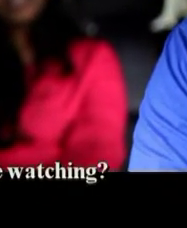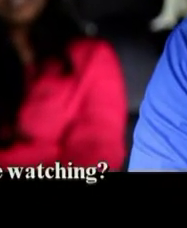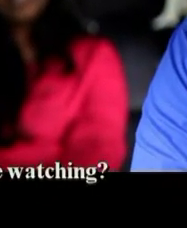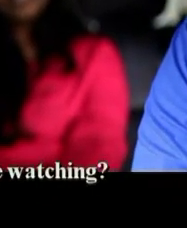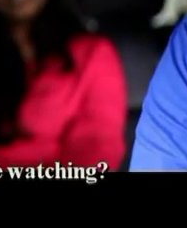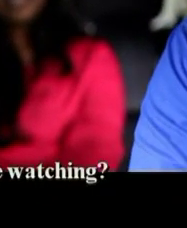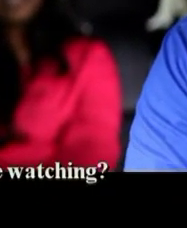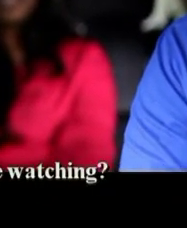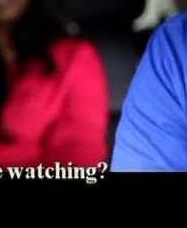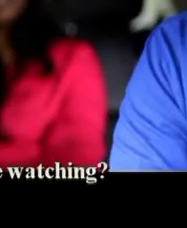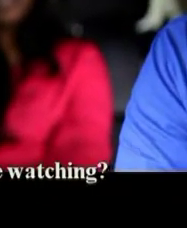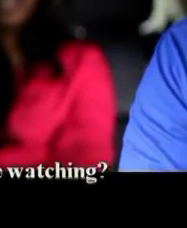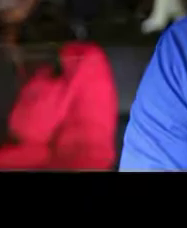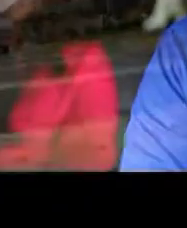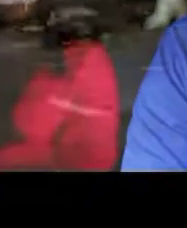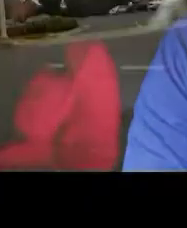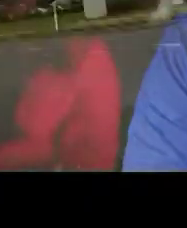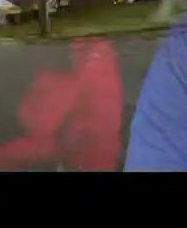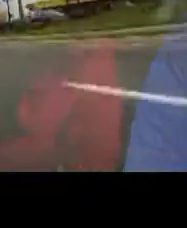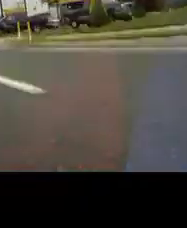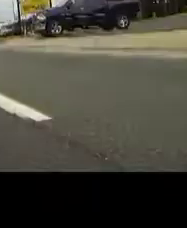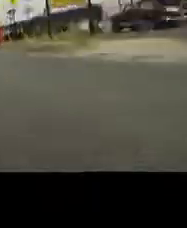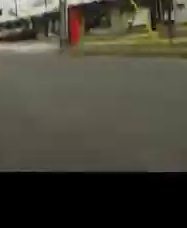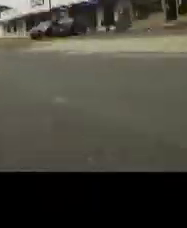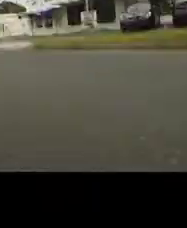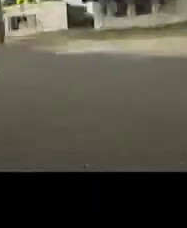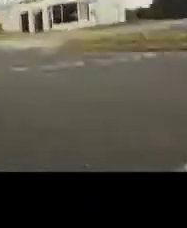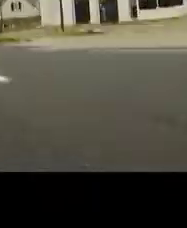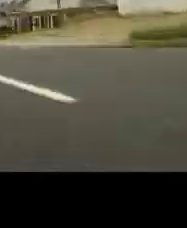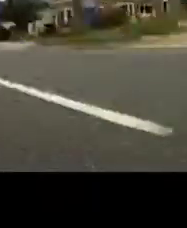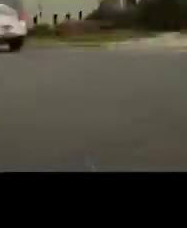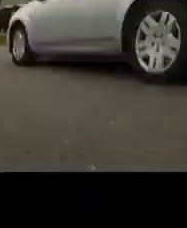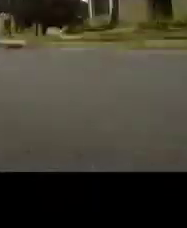out and do it. It's easy.